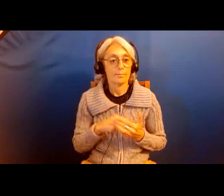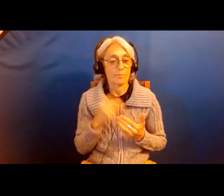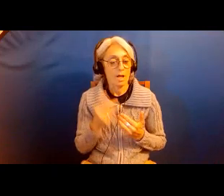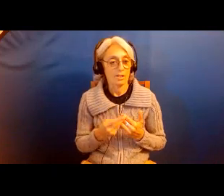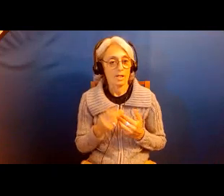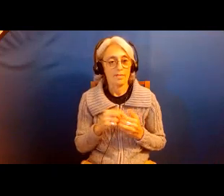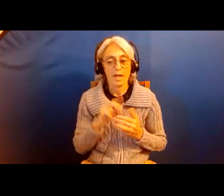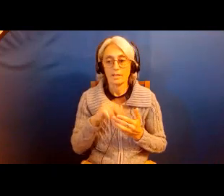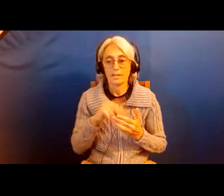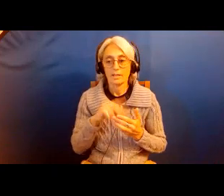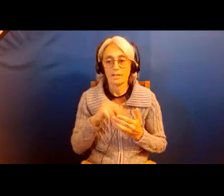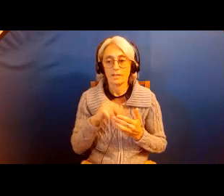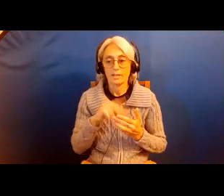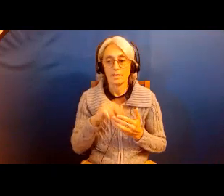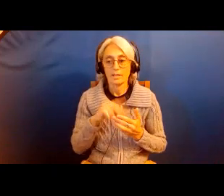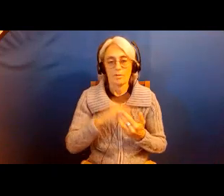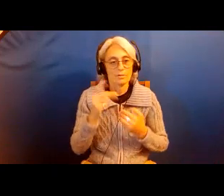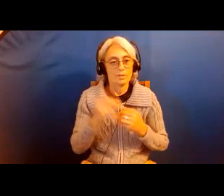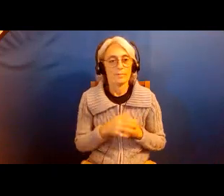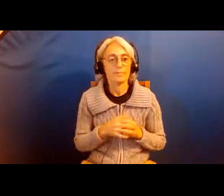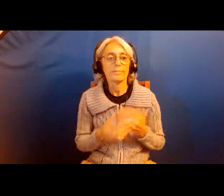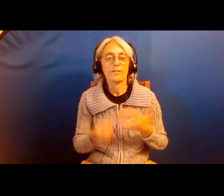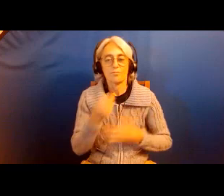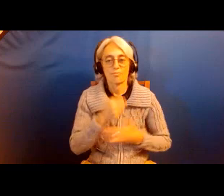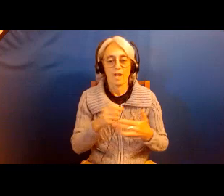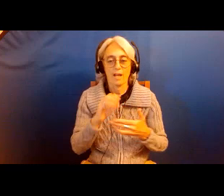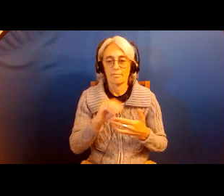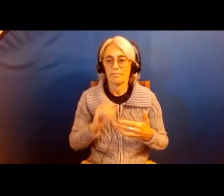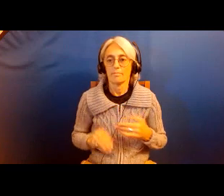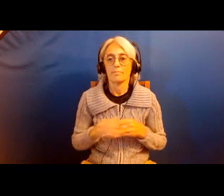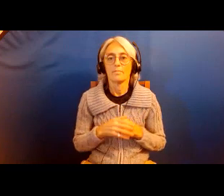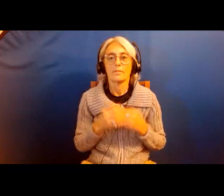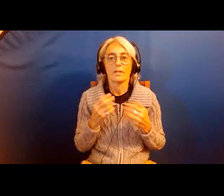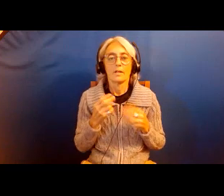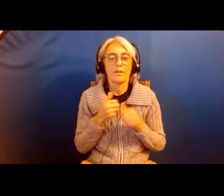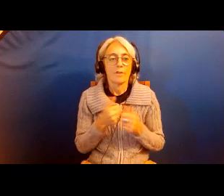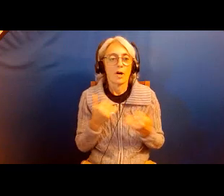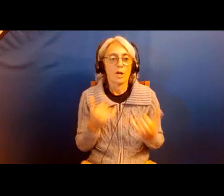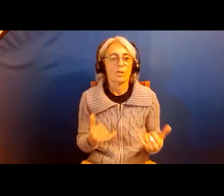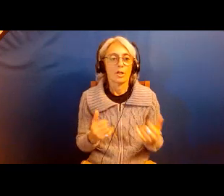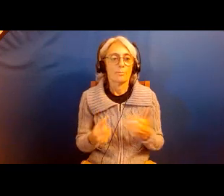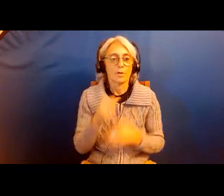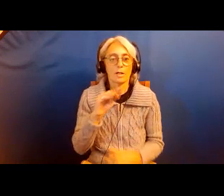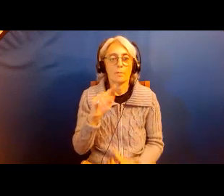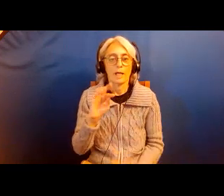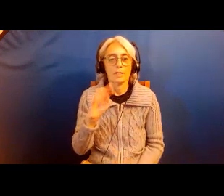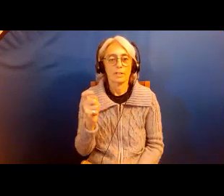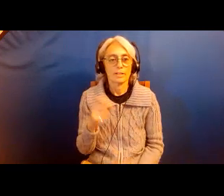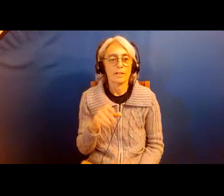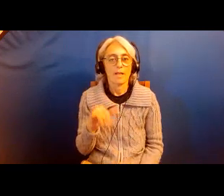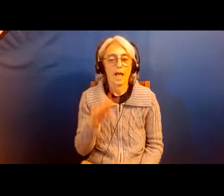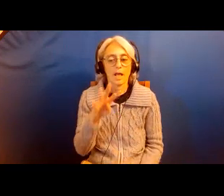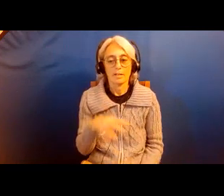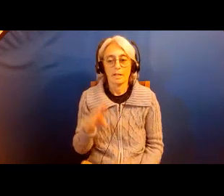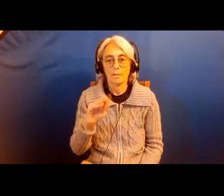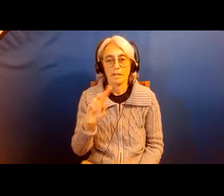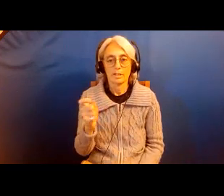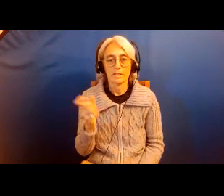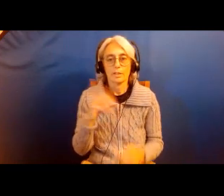ranked based on the scope of work utilizing the existing priority matrix. This matrix includes 3